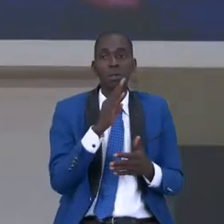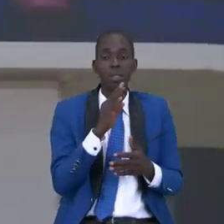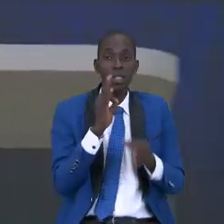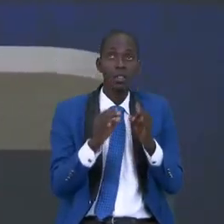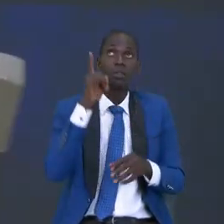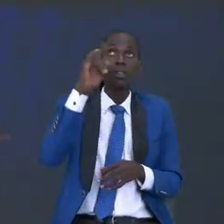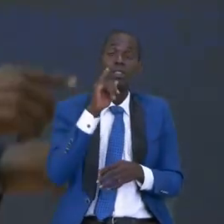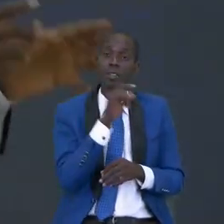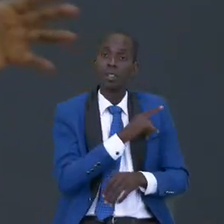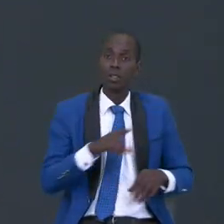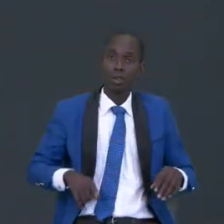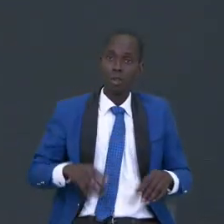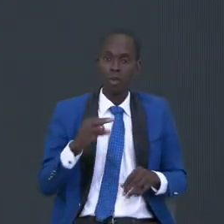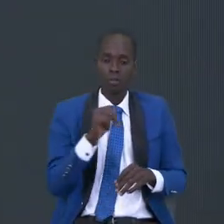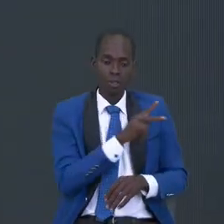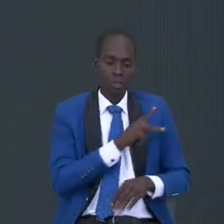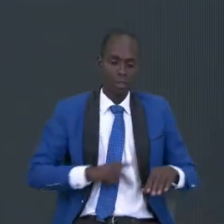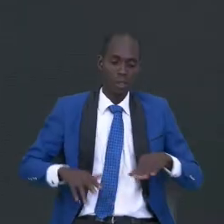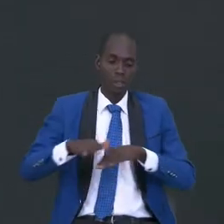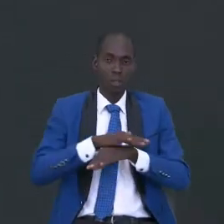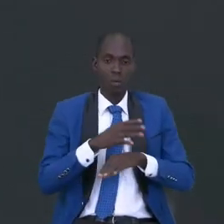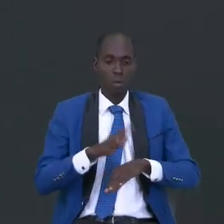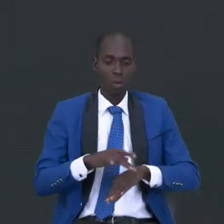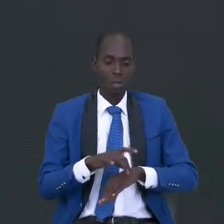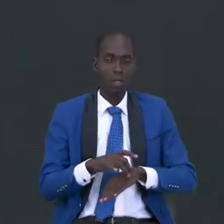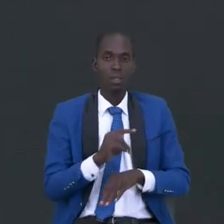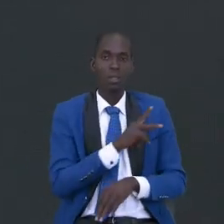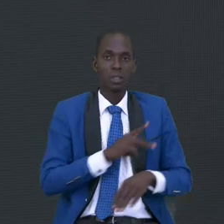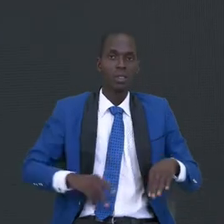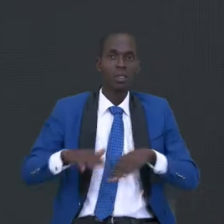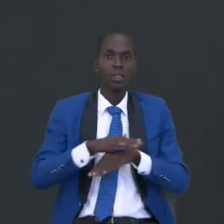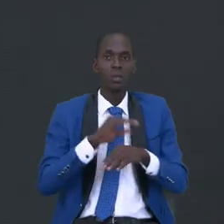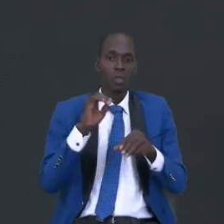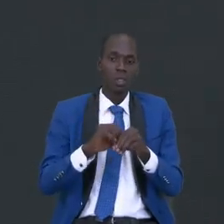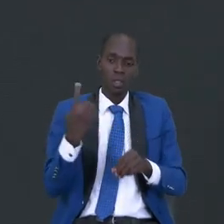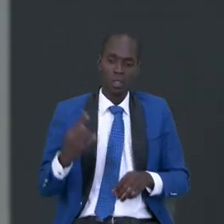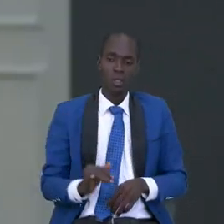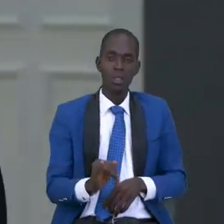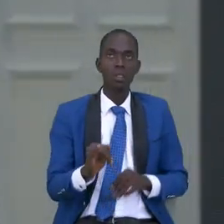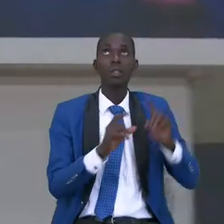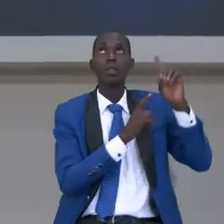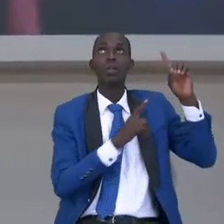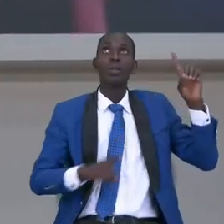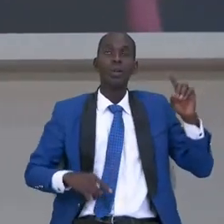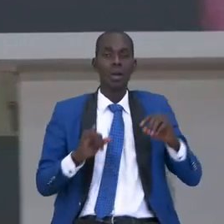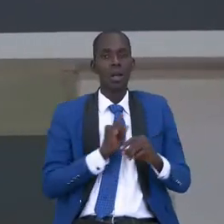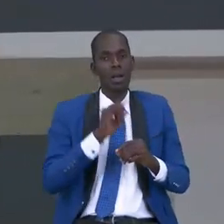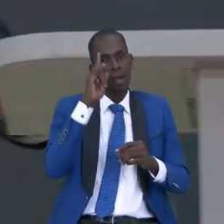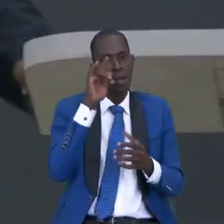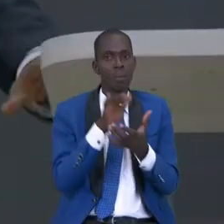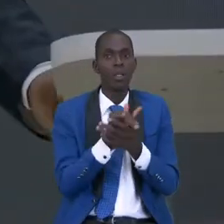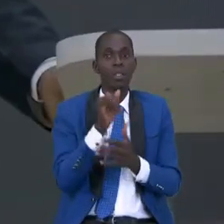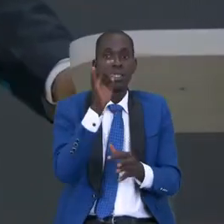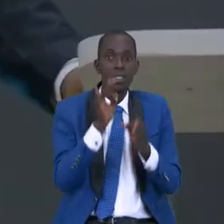Lord of the kingdom on earth, the kingdom on in eternity, Lord, I believe. If he's